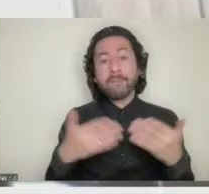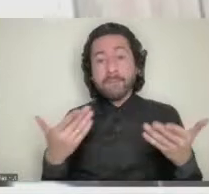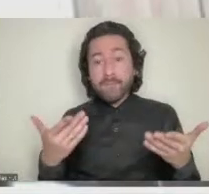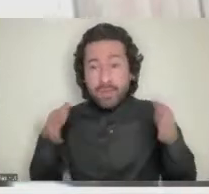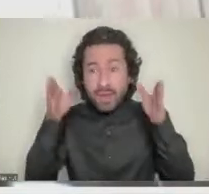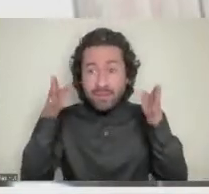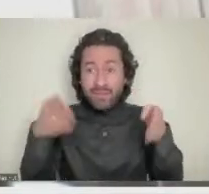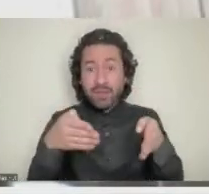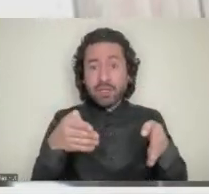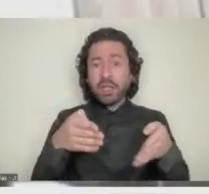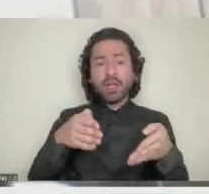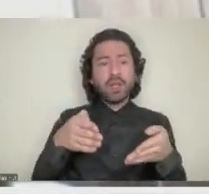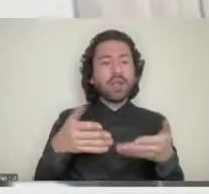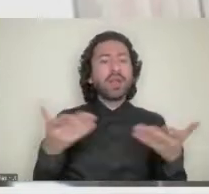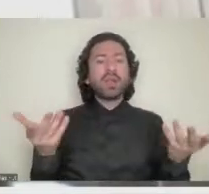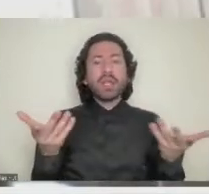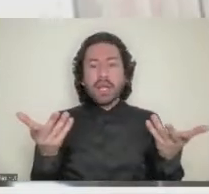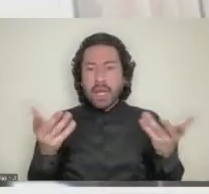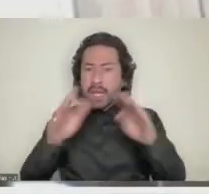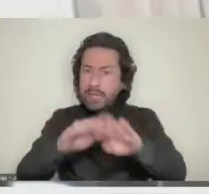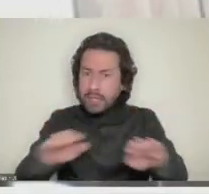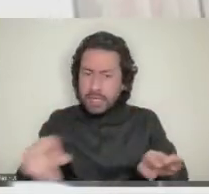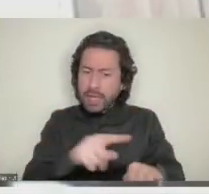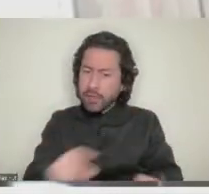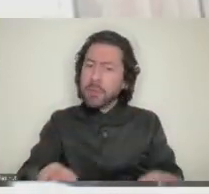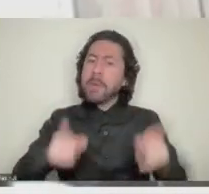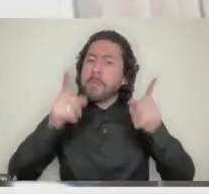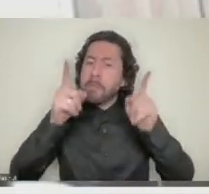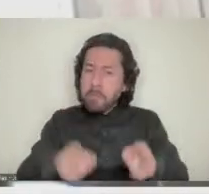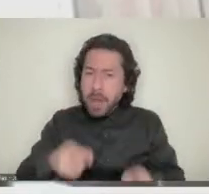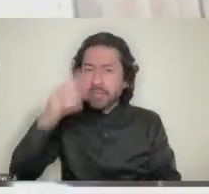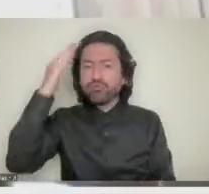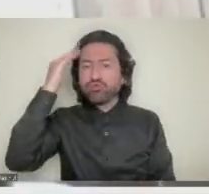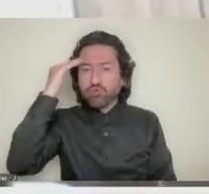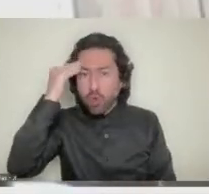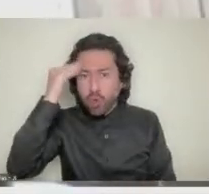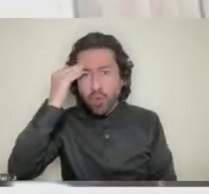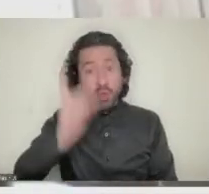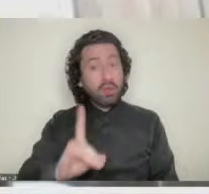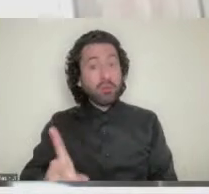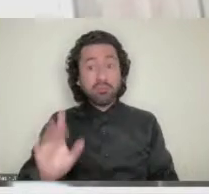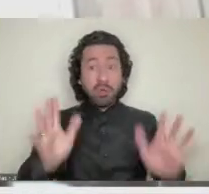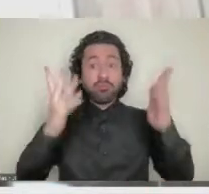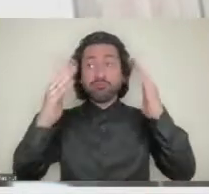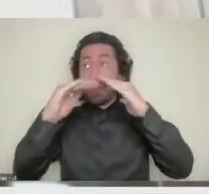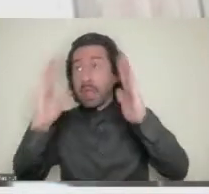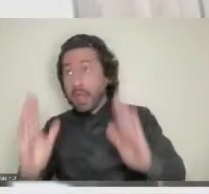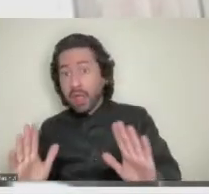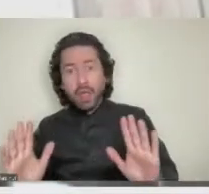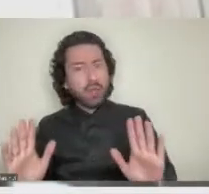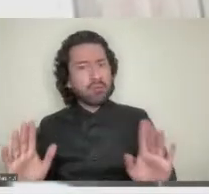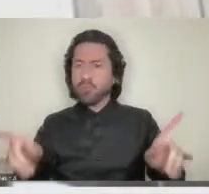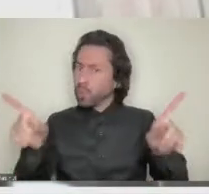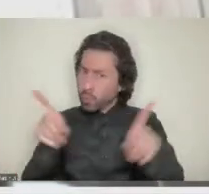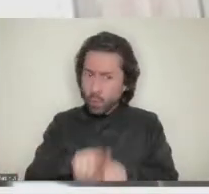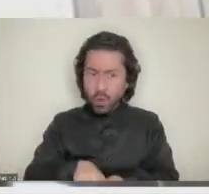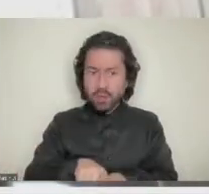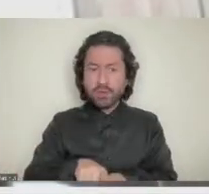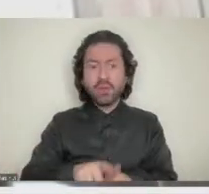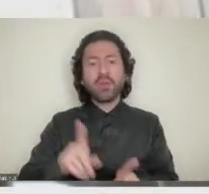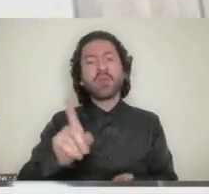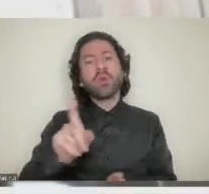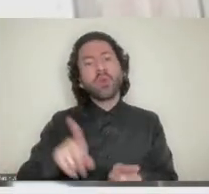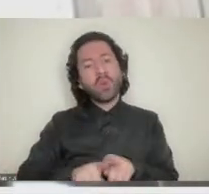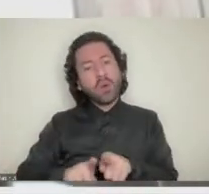to focus in what every boy, girl should know, regardless where they are, and not